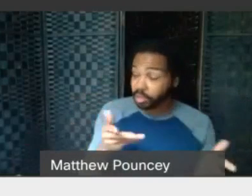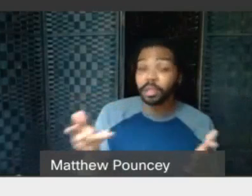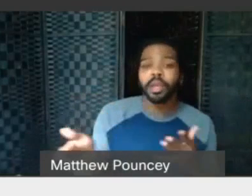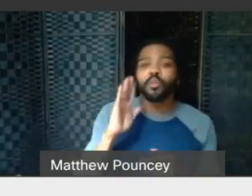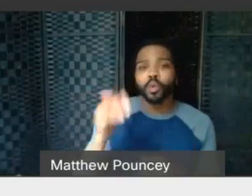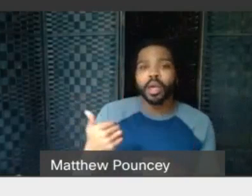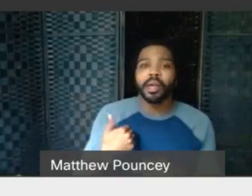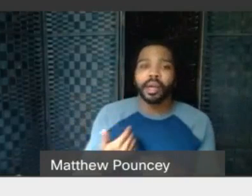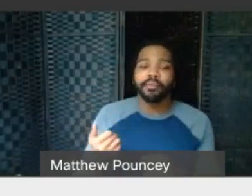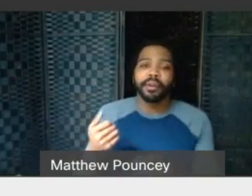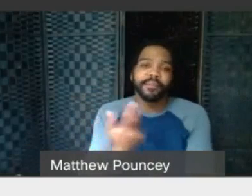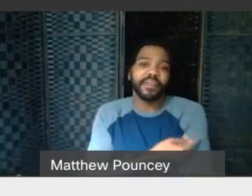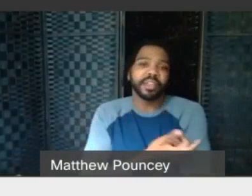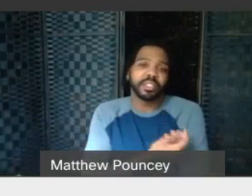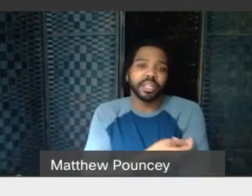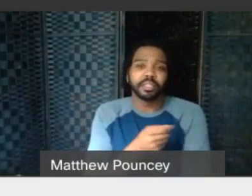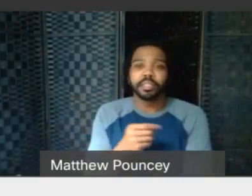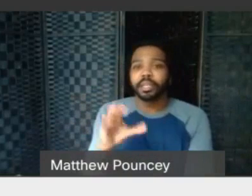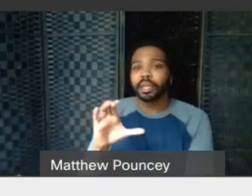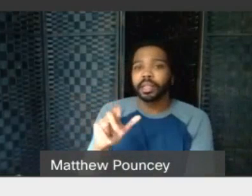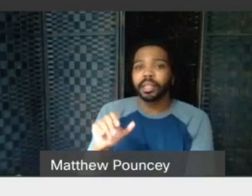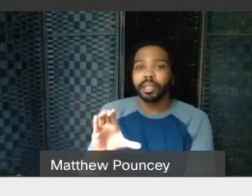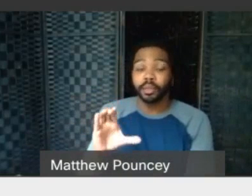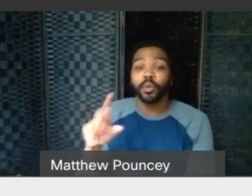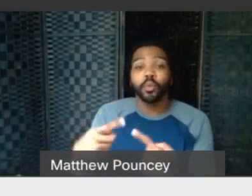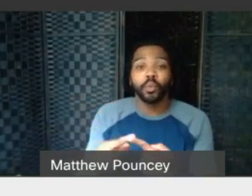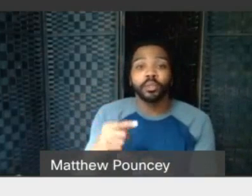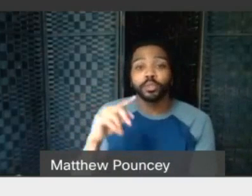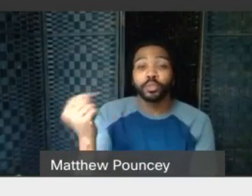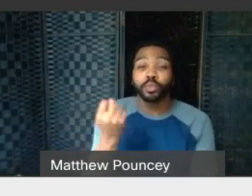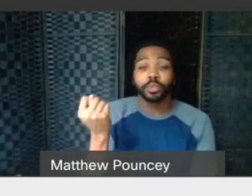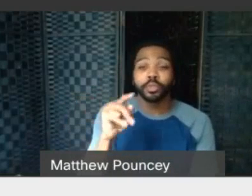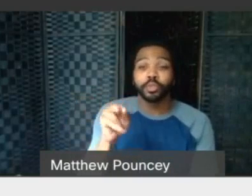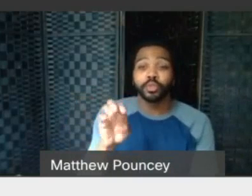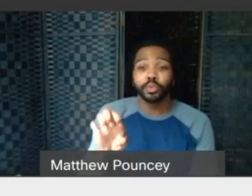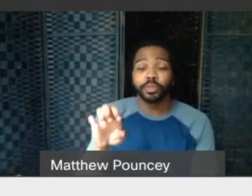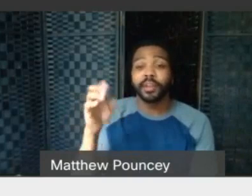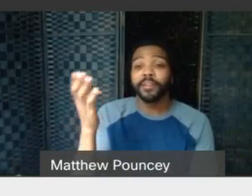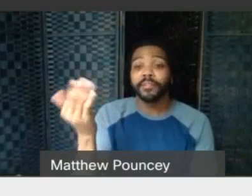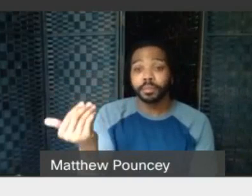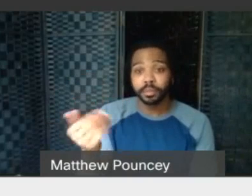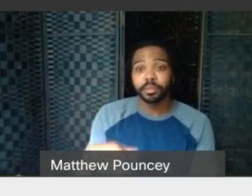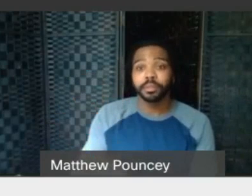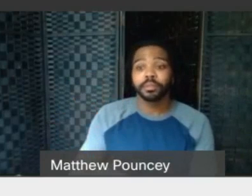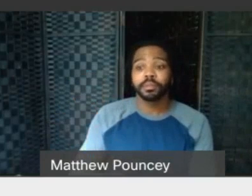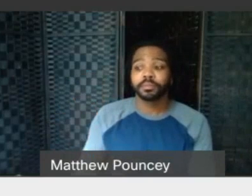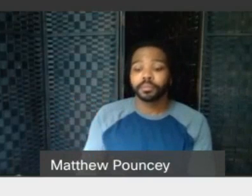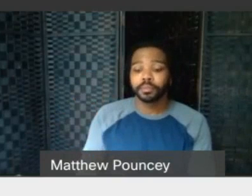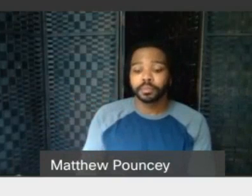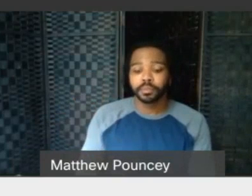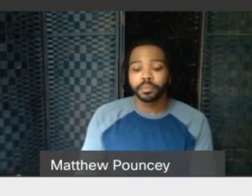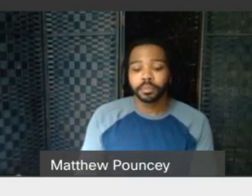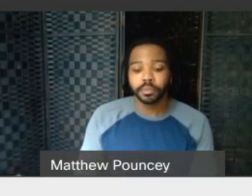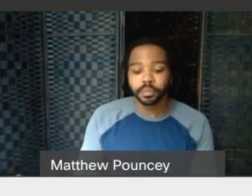Terrace Educational Campus on Tuesday, June 15th. For people with intellectual disabilities, their families,